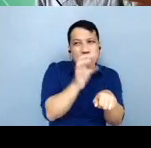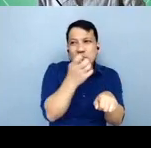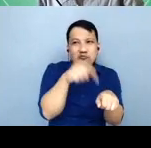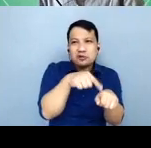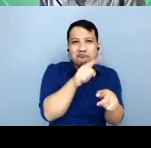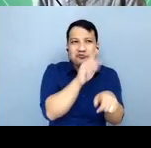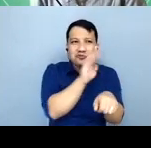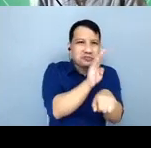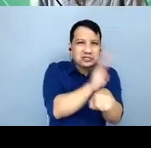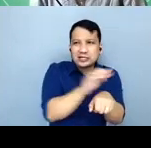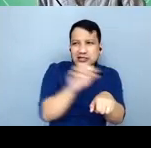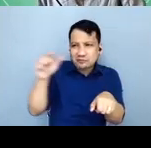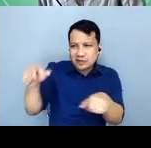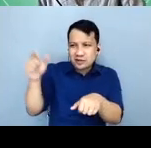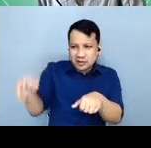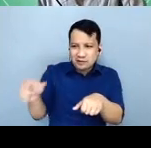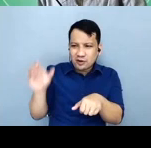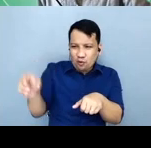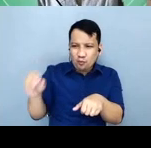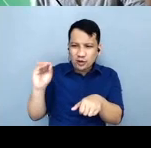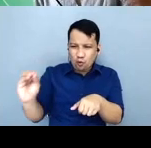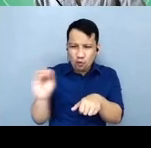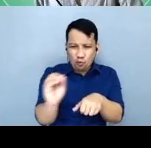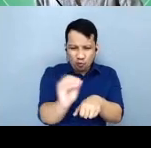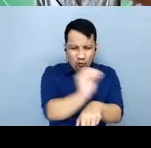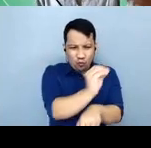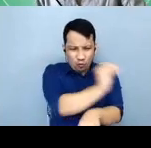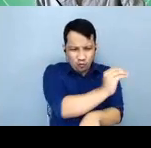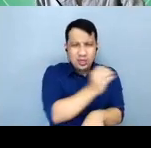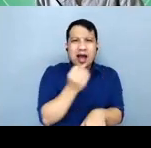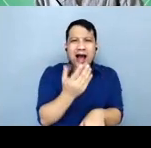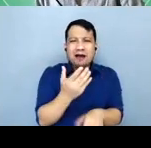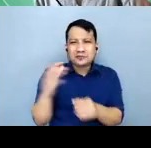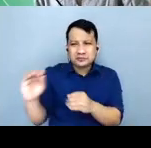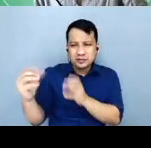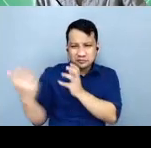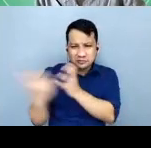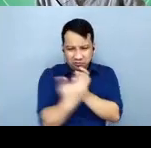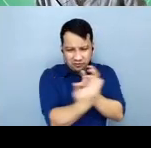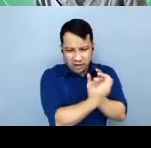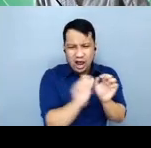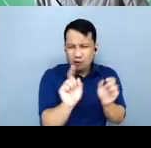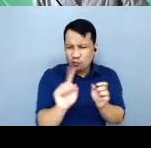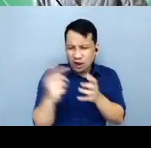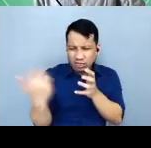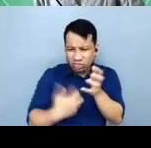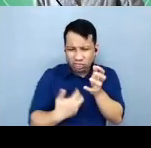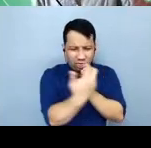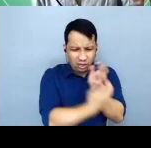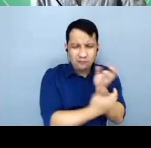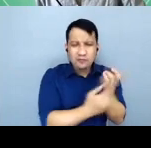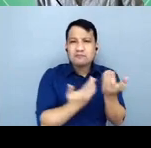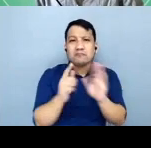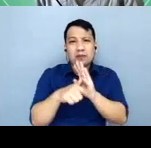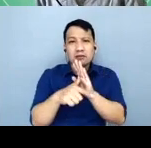They are too specific for each business. And by the end of this, we'll discuss one specific one about packaging and one example of